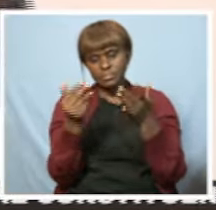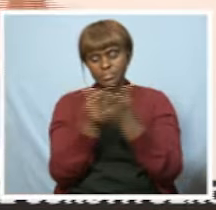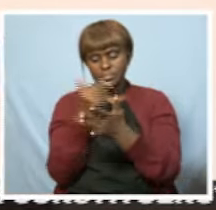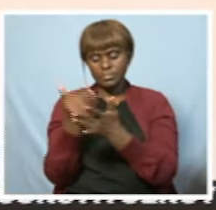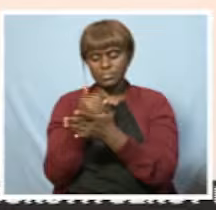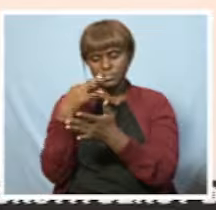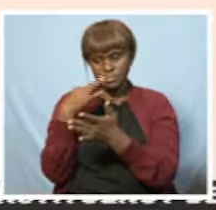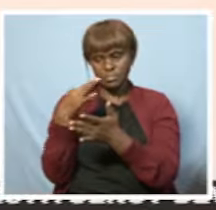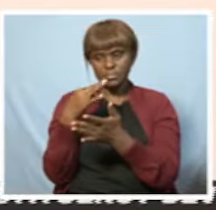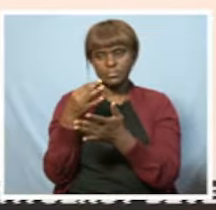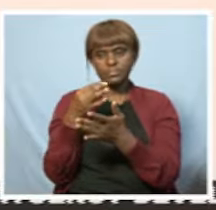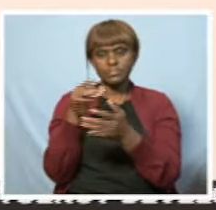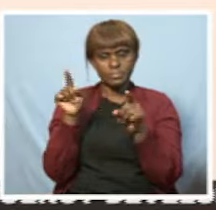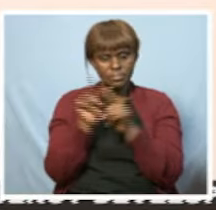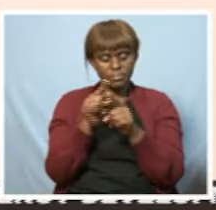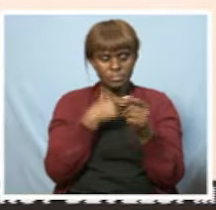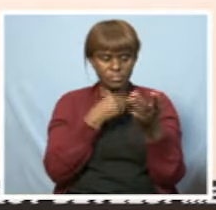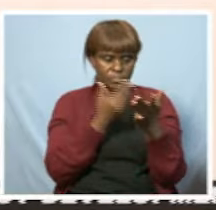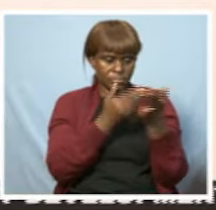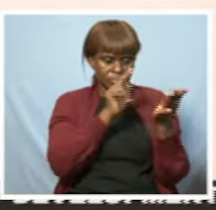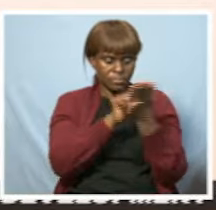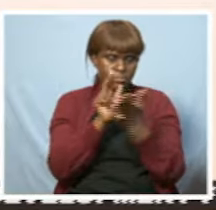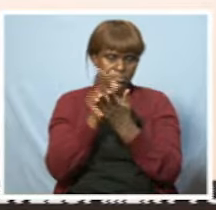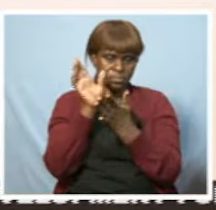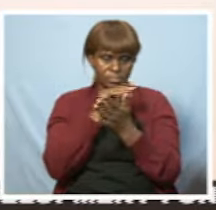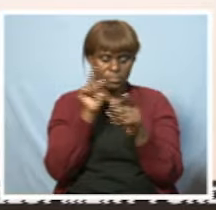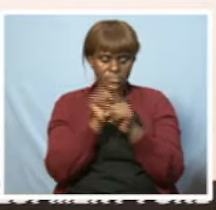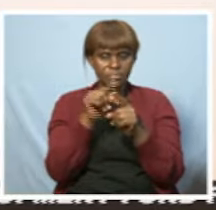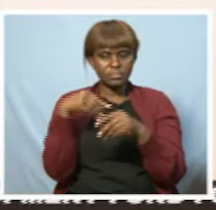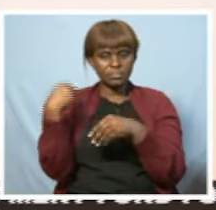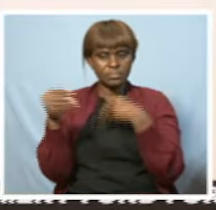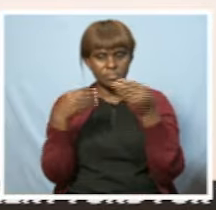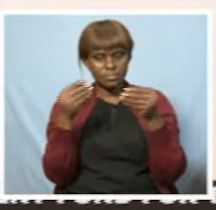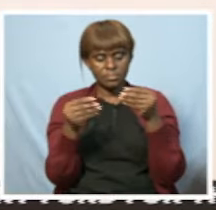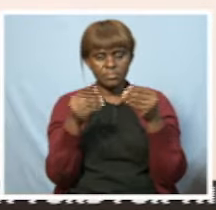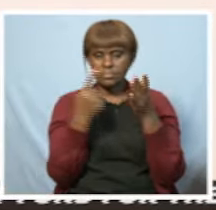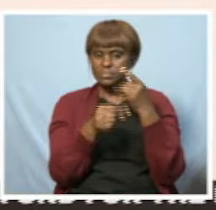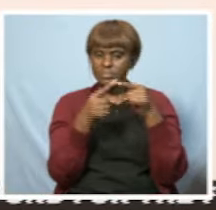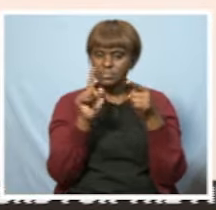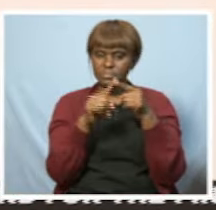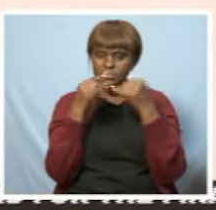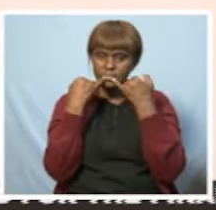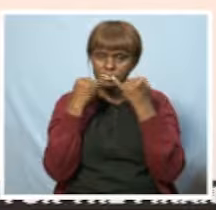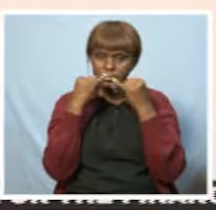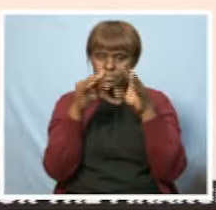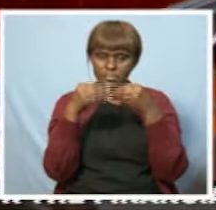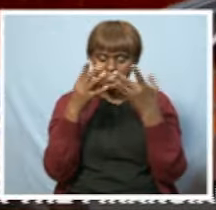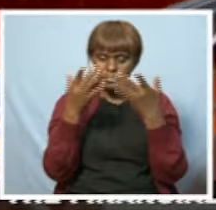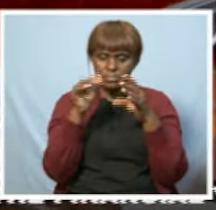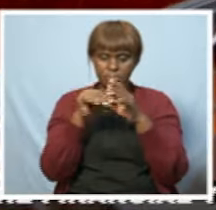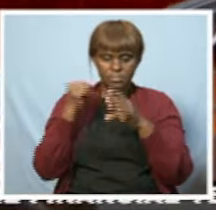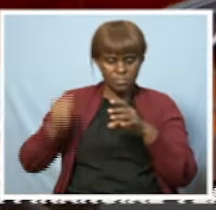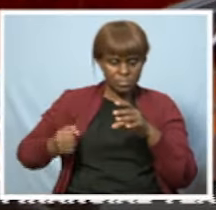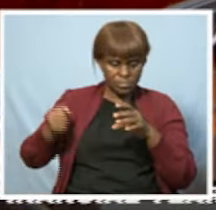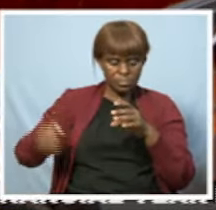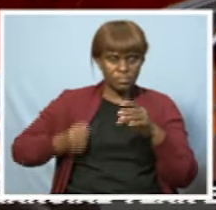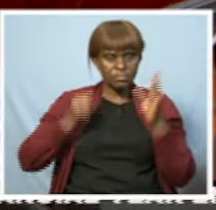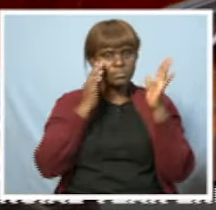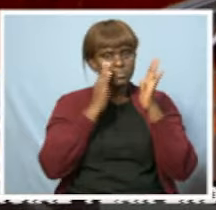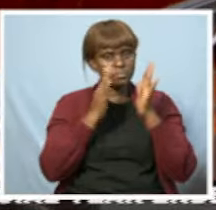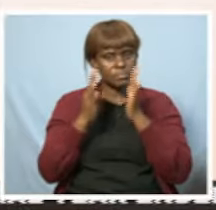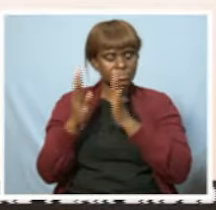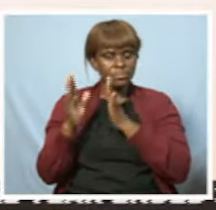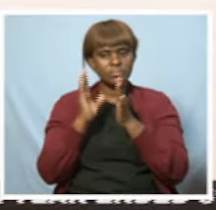were actually considered, approved, and then dispensed. What happens to the information given by the chief planner?